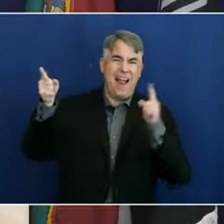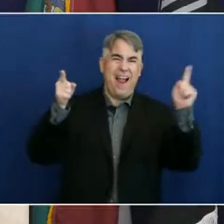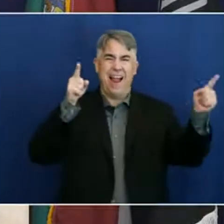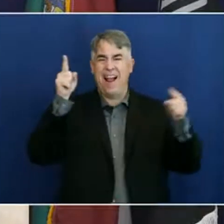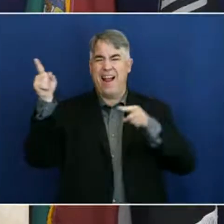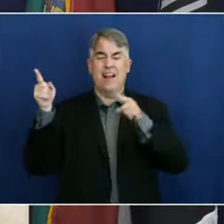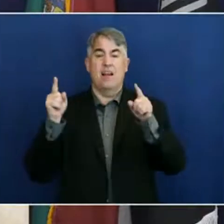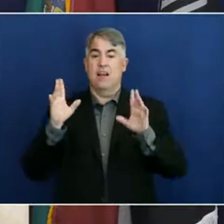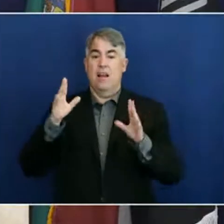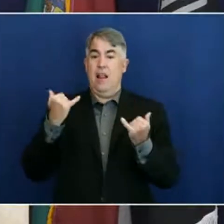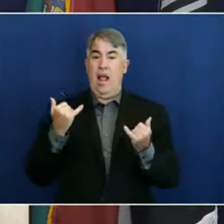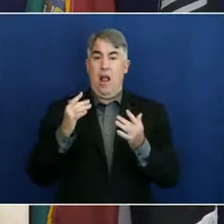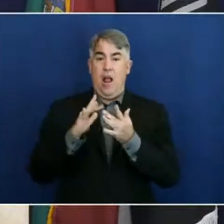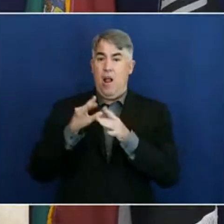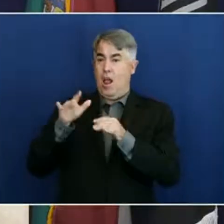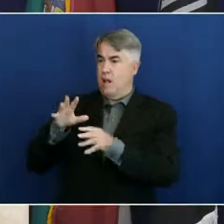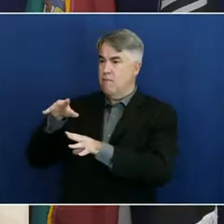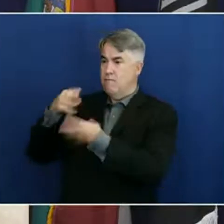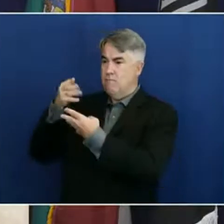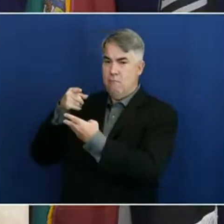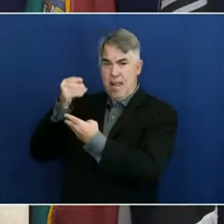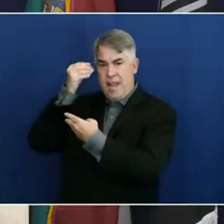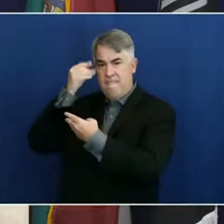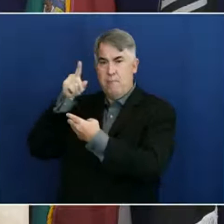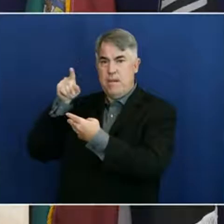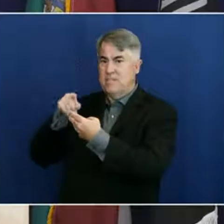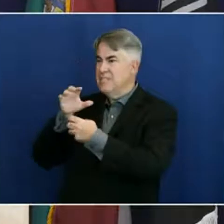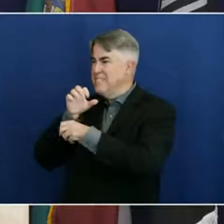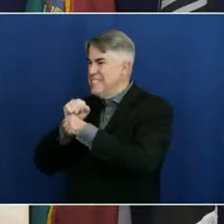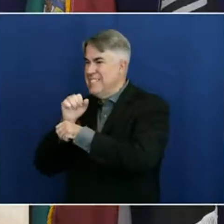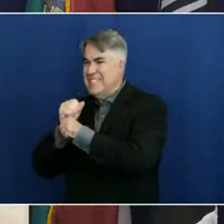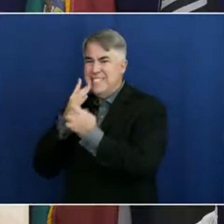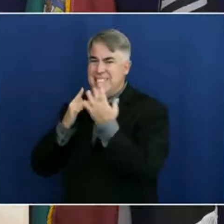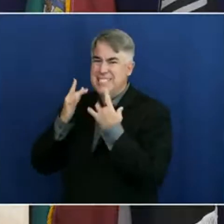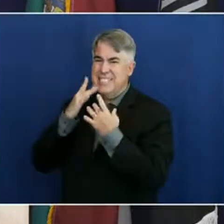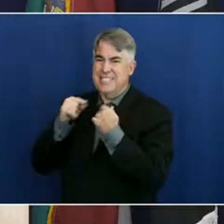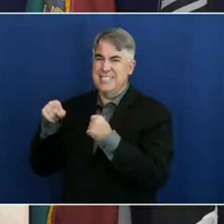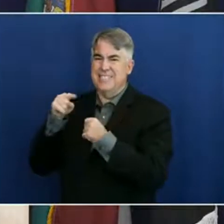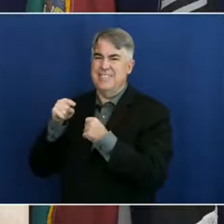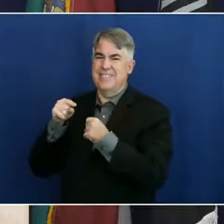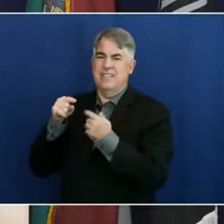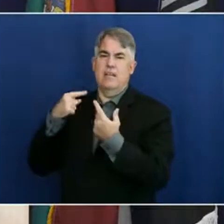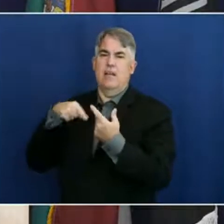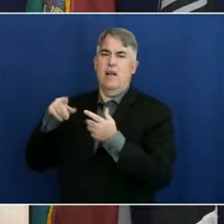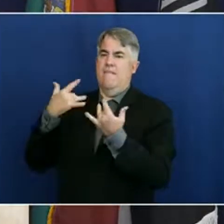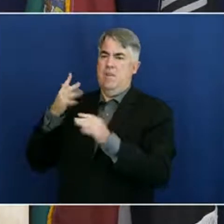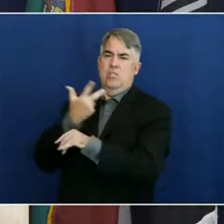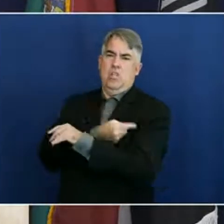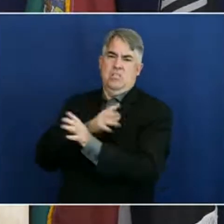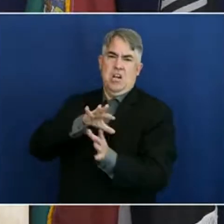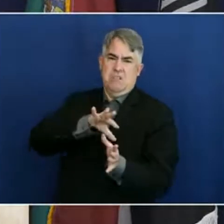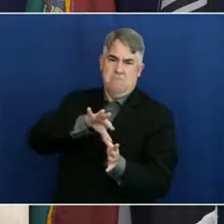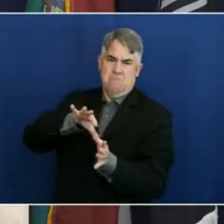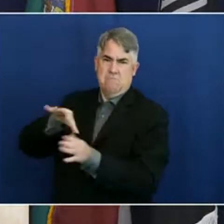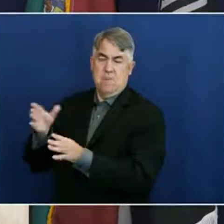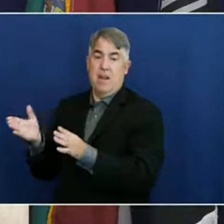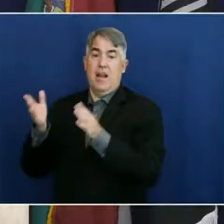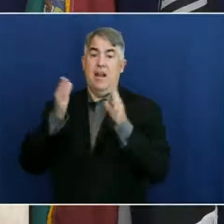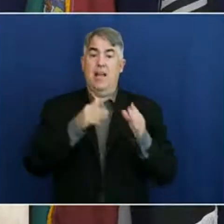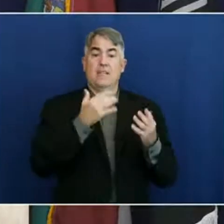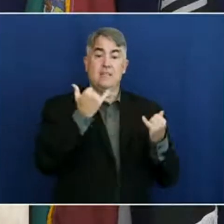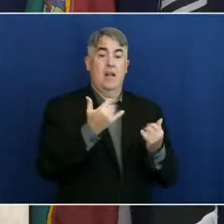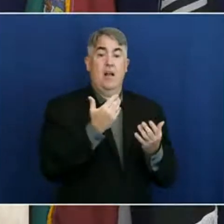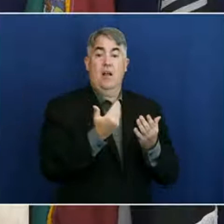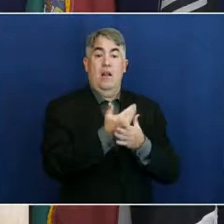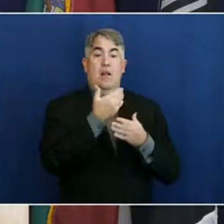over and over and over again for hours on end. Those folks have pretty much all been vaccinated. And so a part of that shift is us now extending appointments 7 days